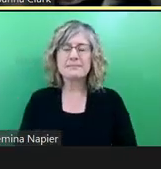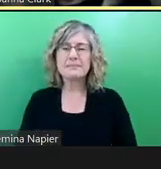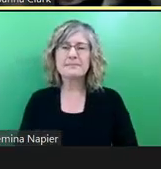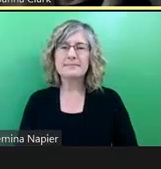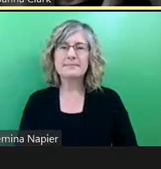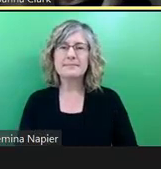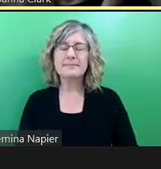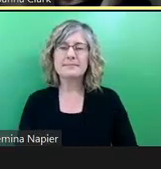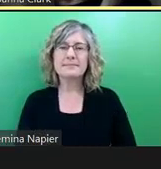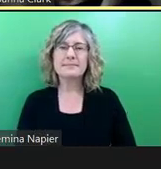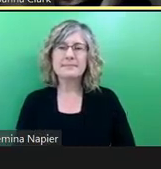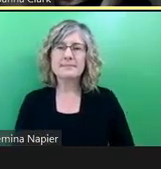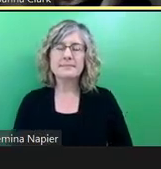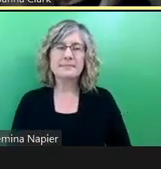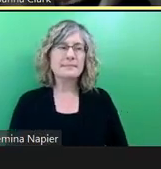screen.